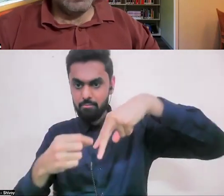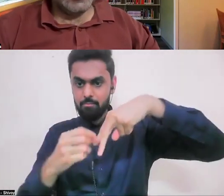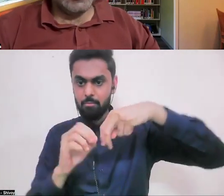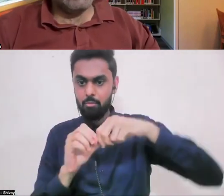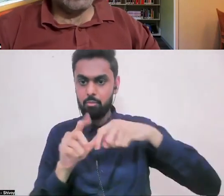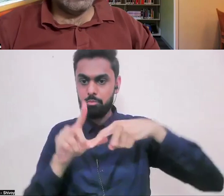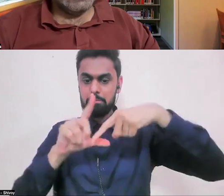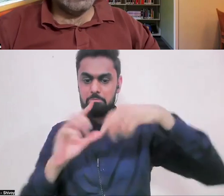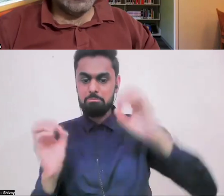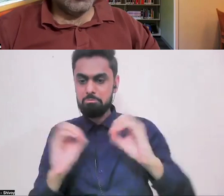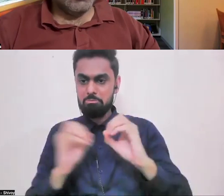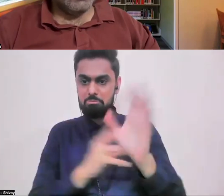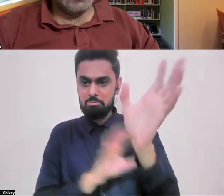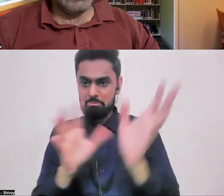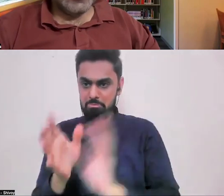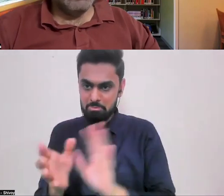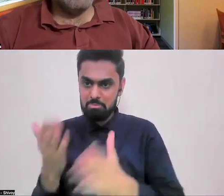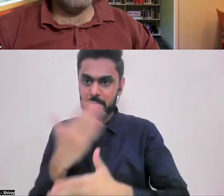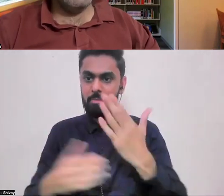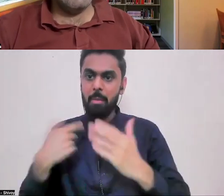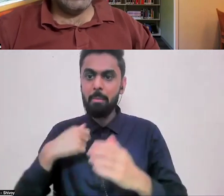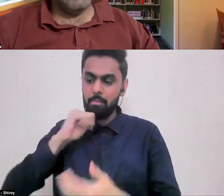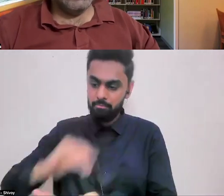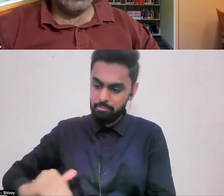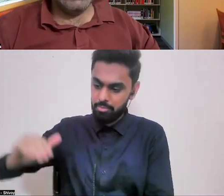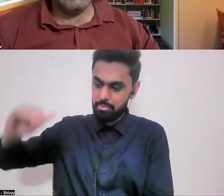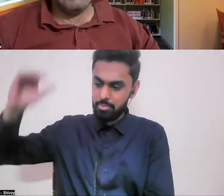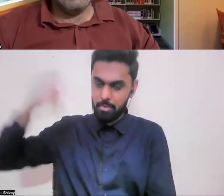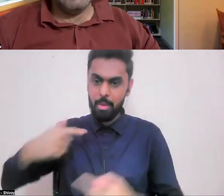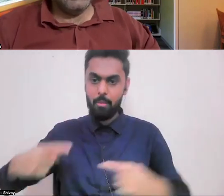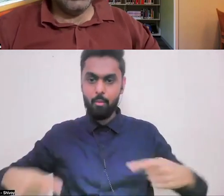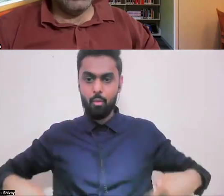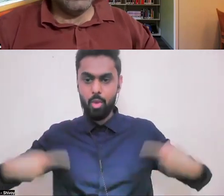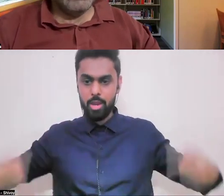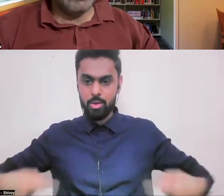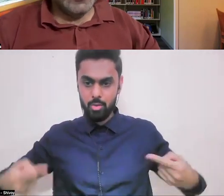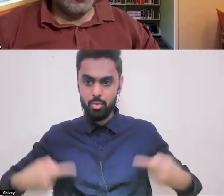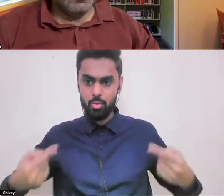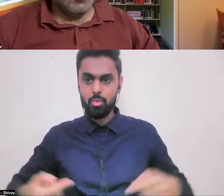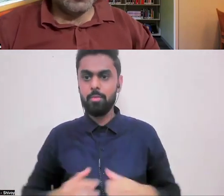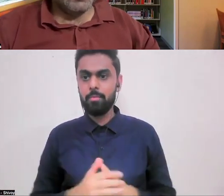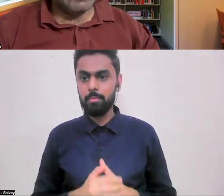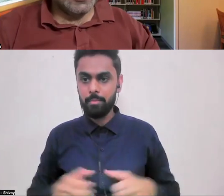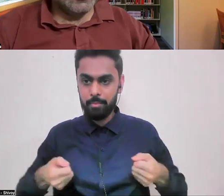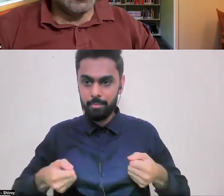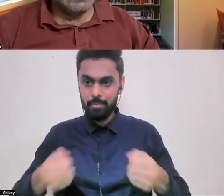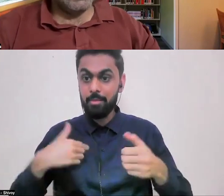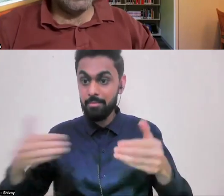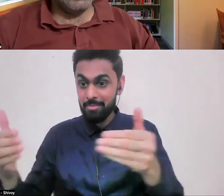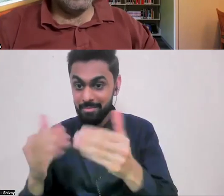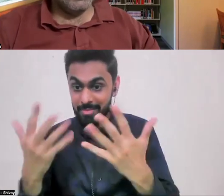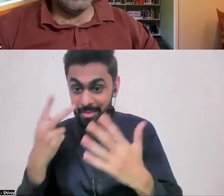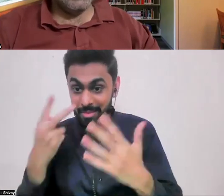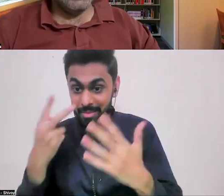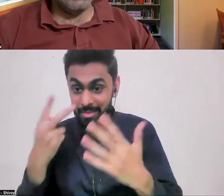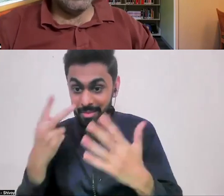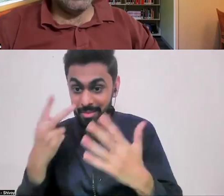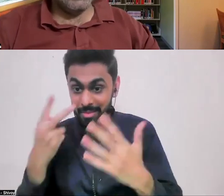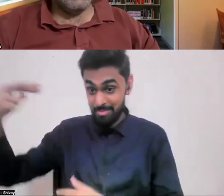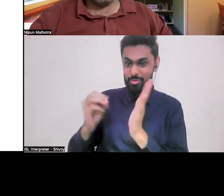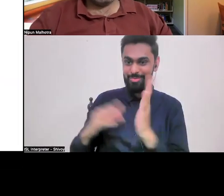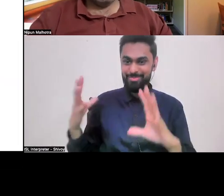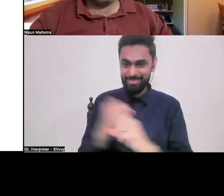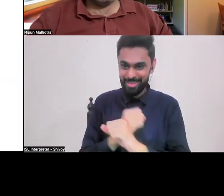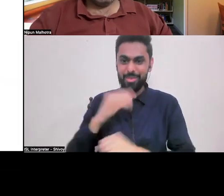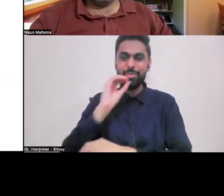fully developed, and they would stay like that throughout my lifetime. I'm a wheelchair user. Those who've never met me in person obviously cannot see that on Zoom. So just a disclaimer